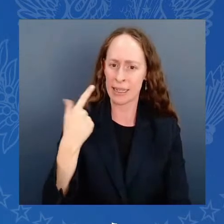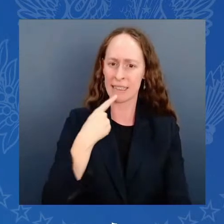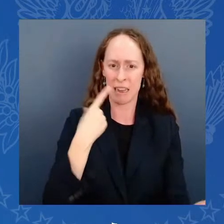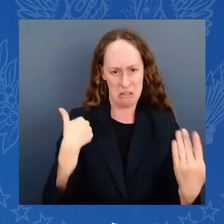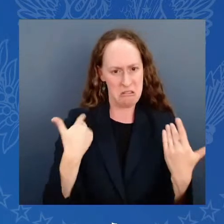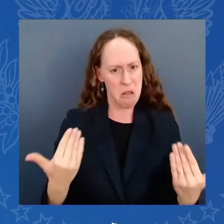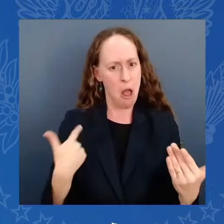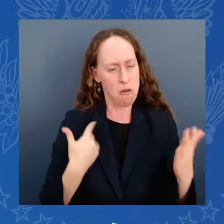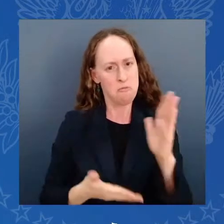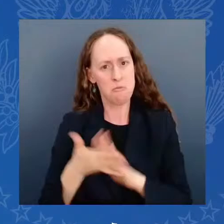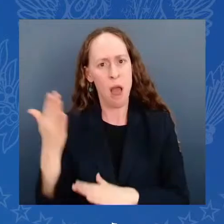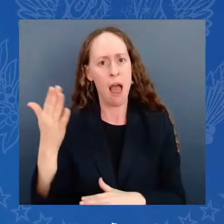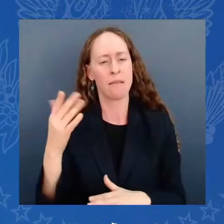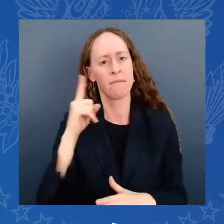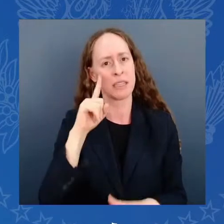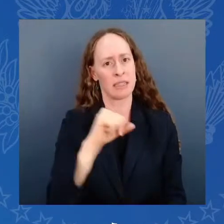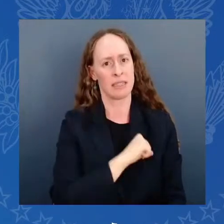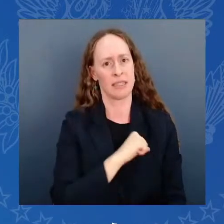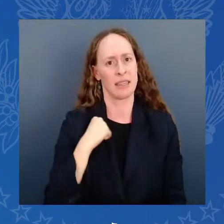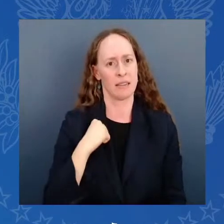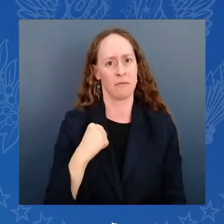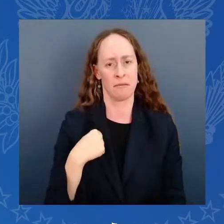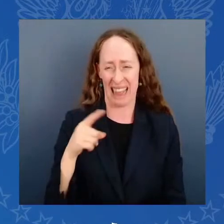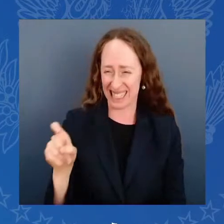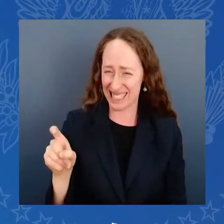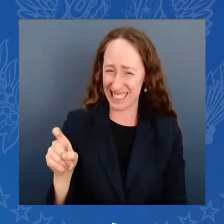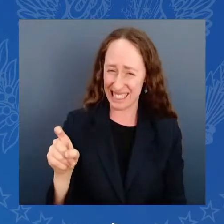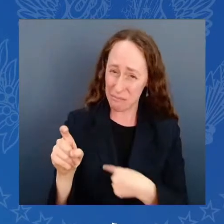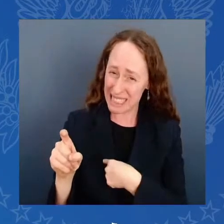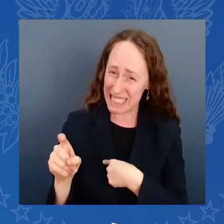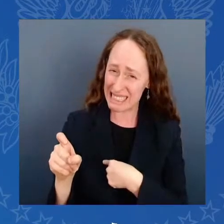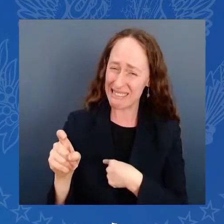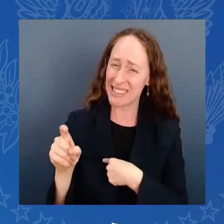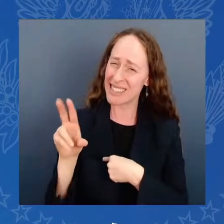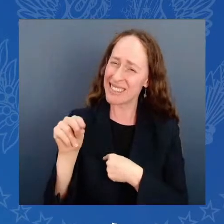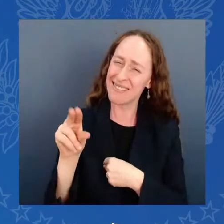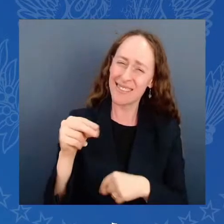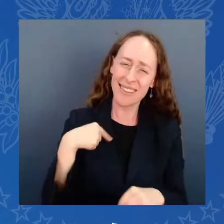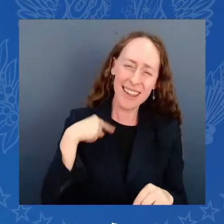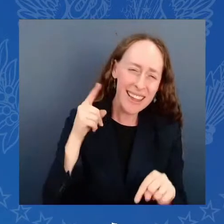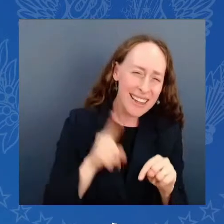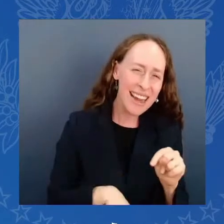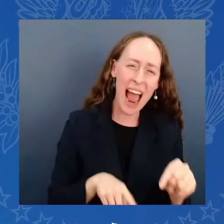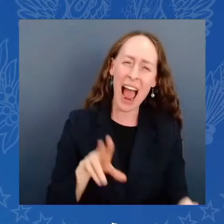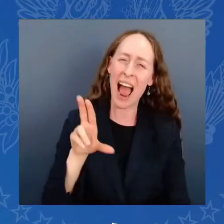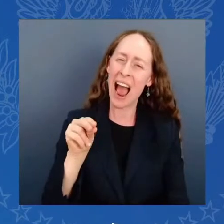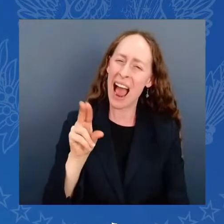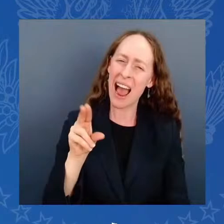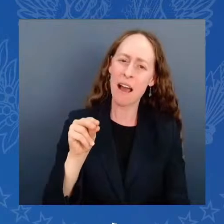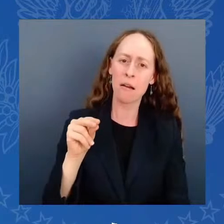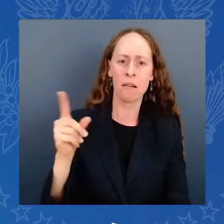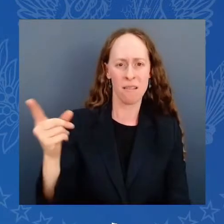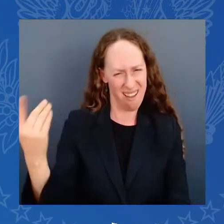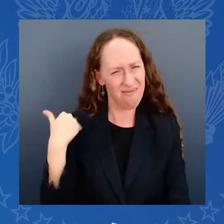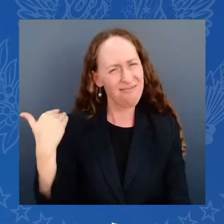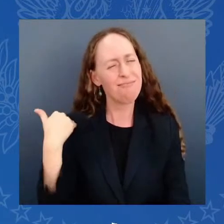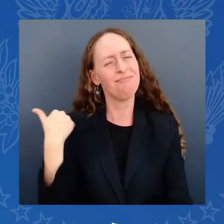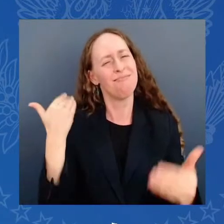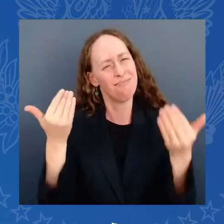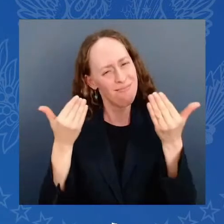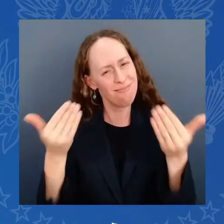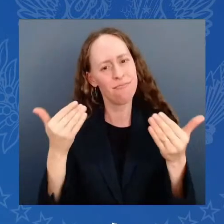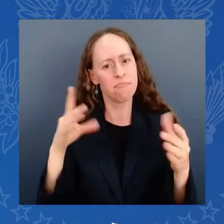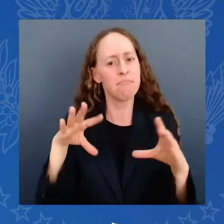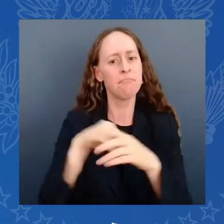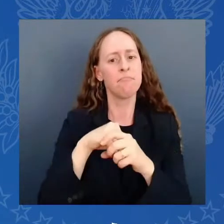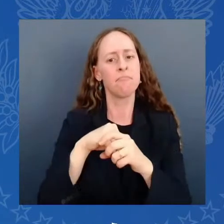public defender. And then they came back to me and said, "Why don't you run for the county council?" I said, I can't. They said, "You stupid SOB, it's right across the